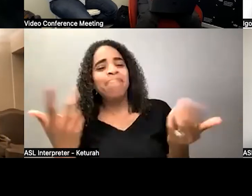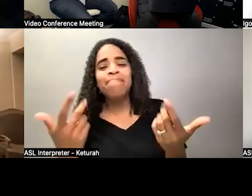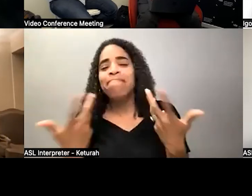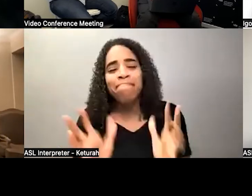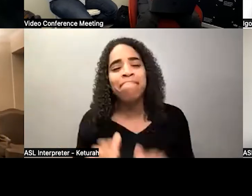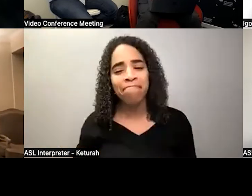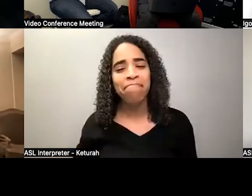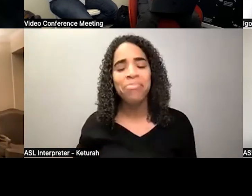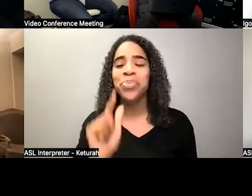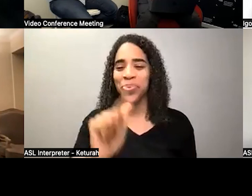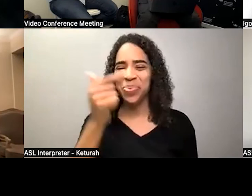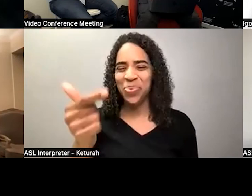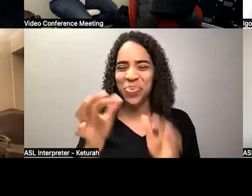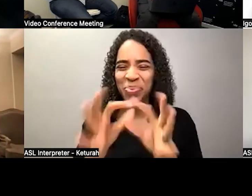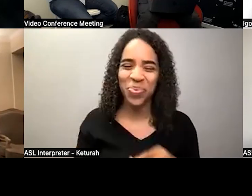But I believe that